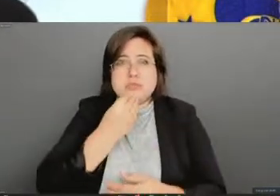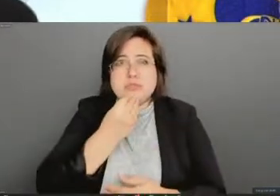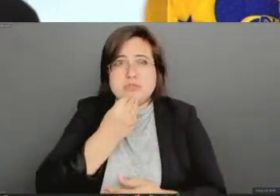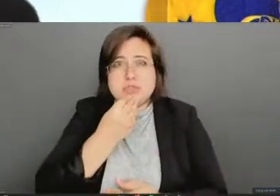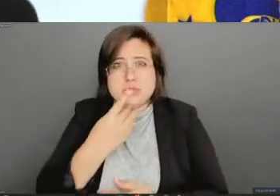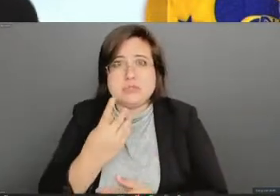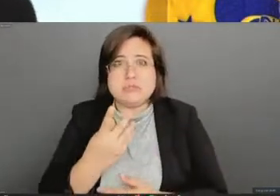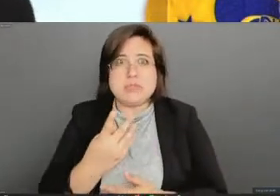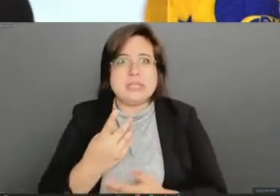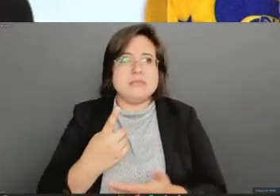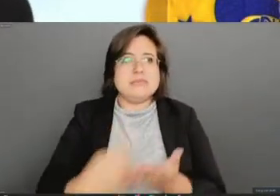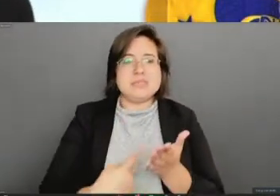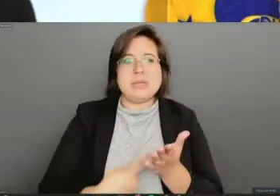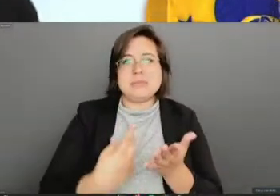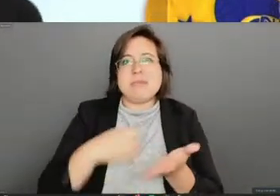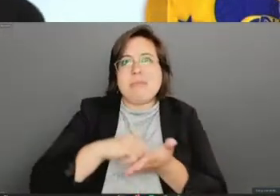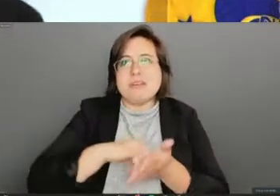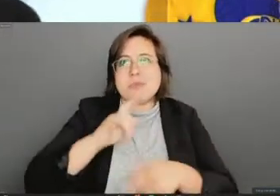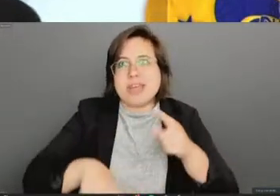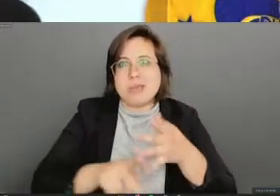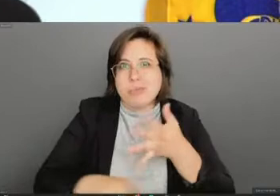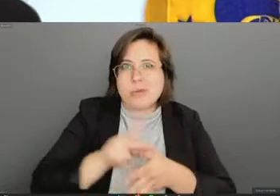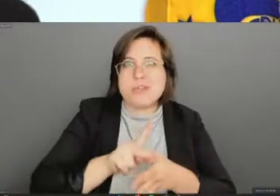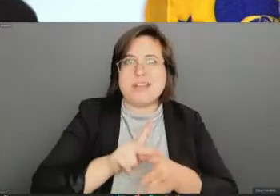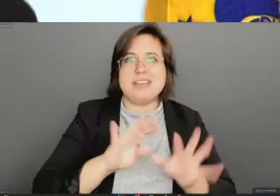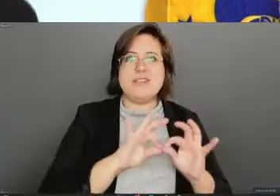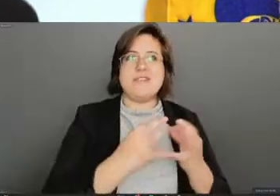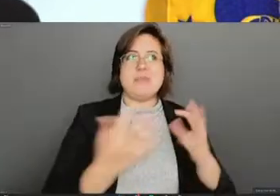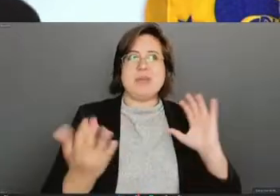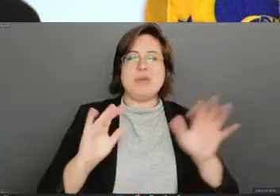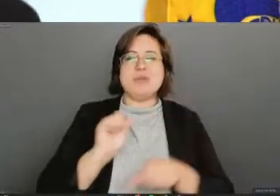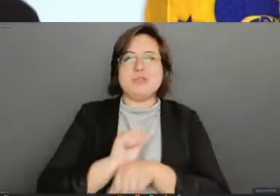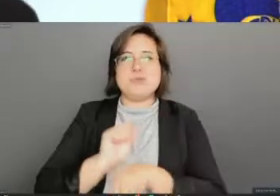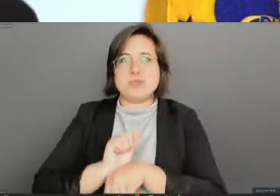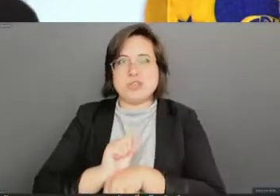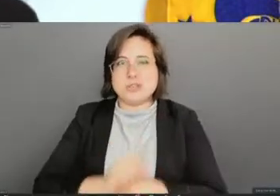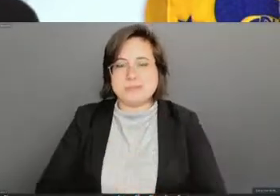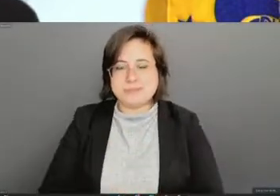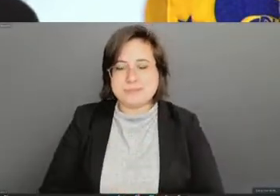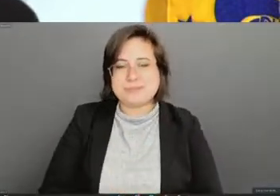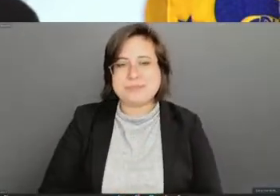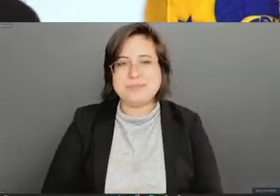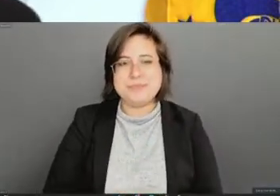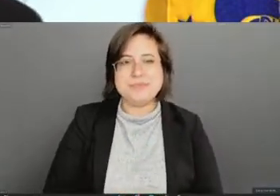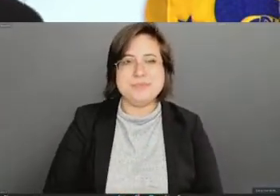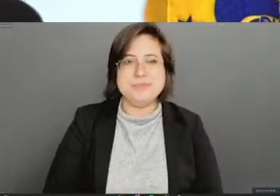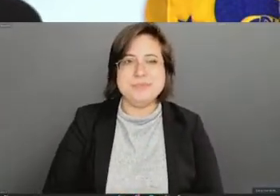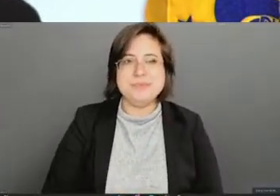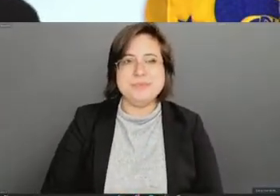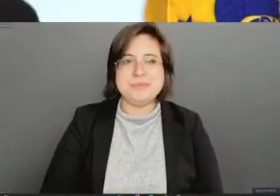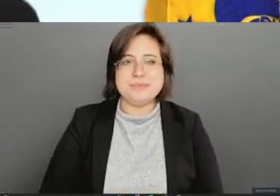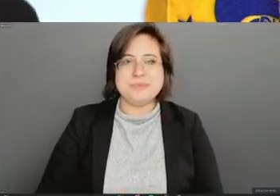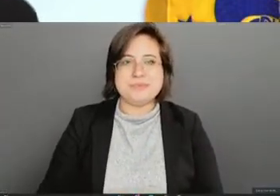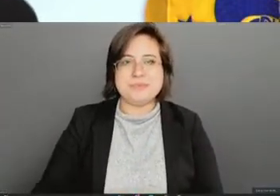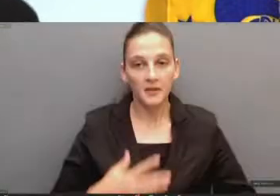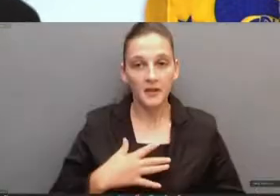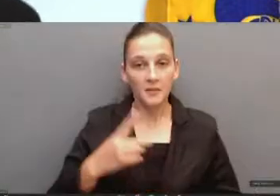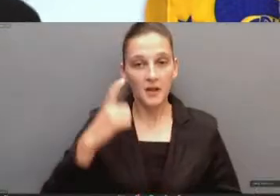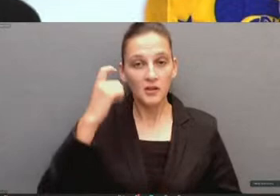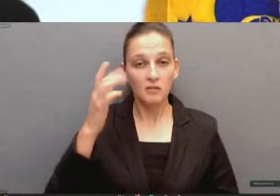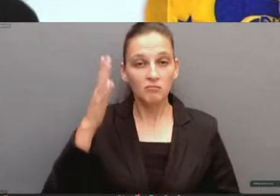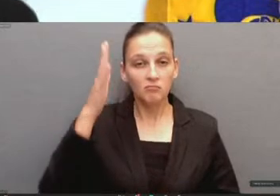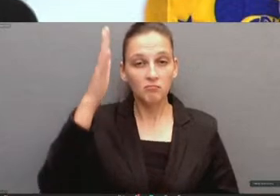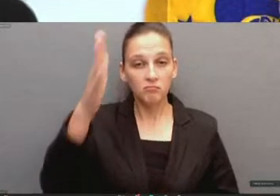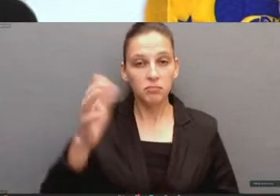more time at home. But my dream is that one day that we will live in a society where more and more people can, in fact, make the choice